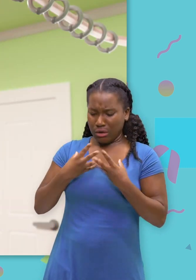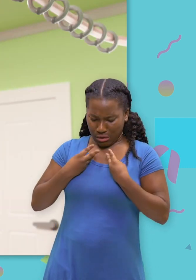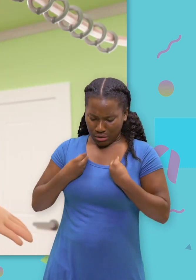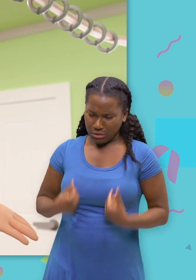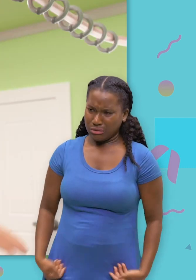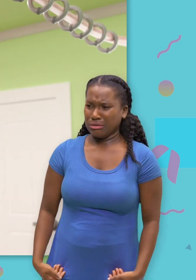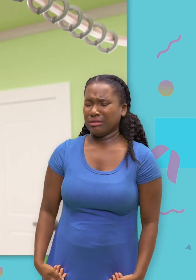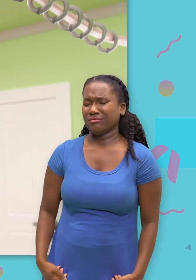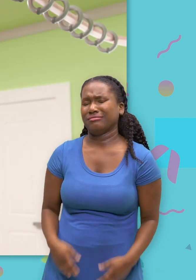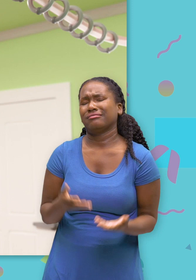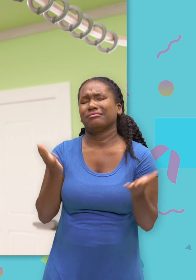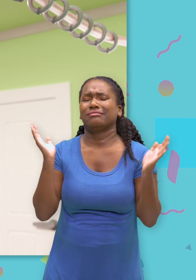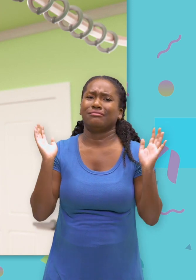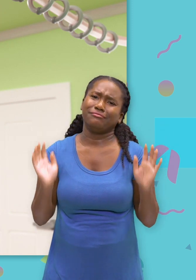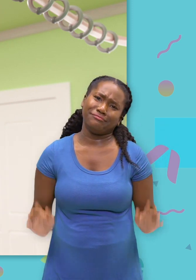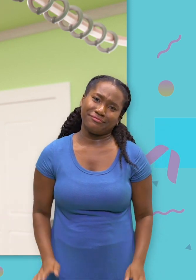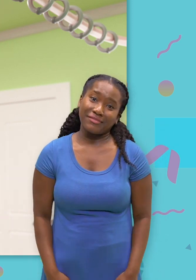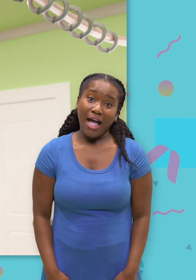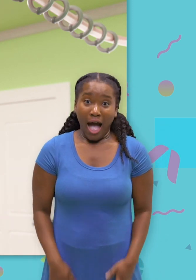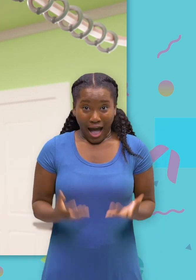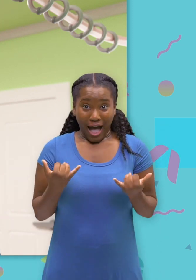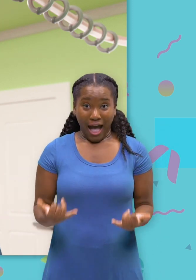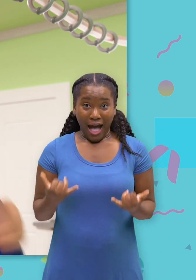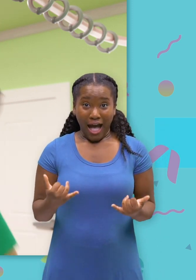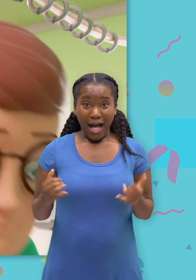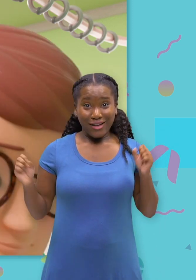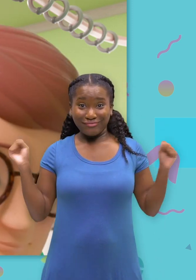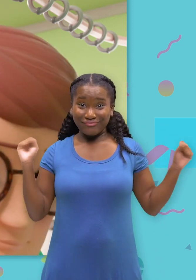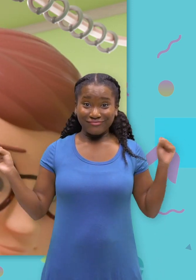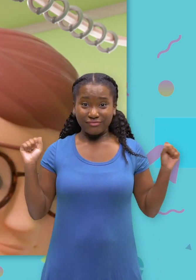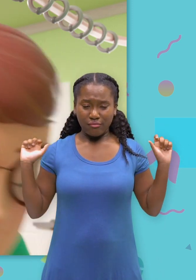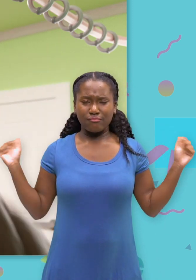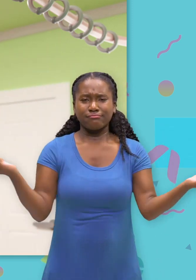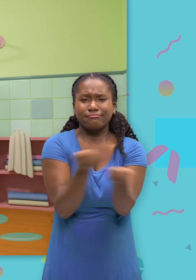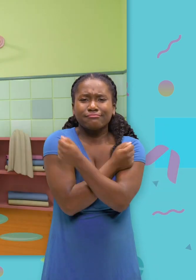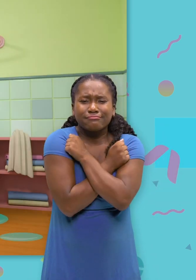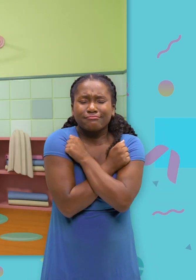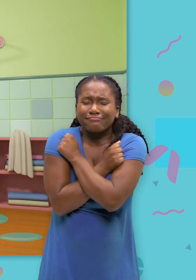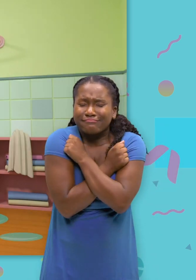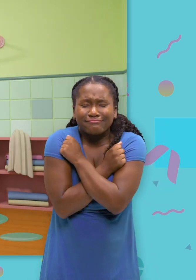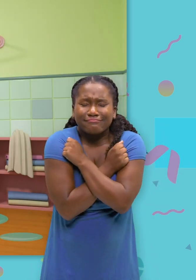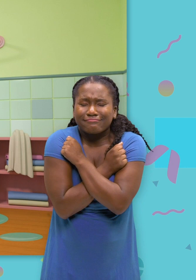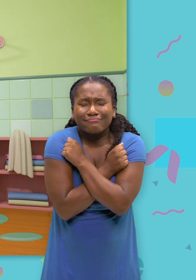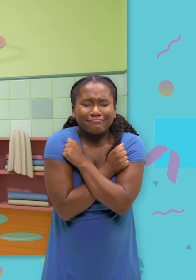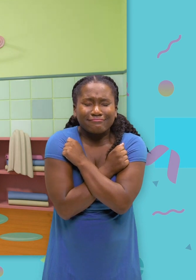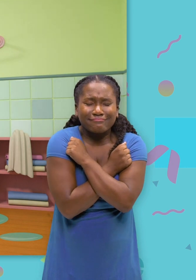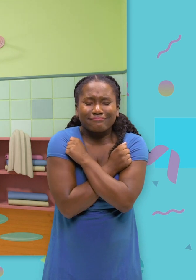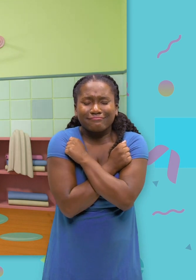I'm wet. Haha. Now let's wrap you in your towel.